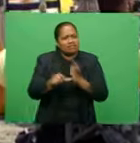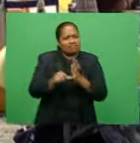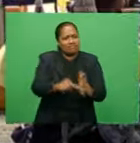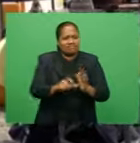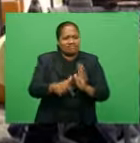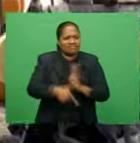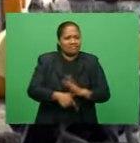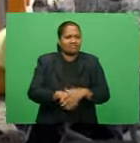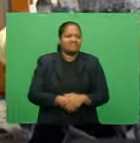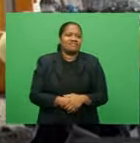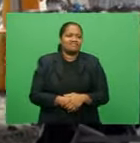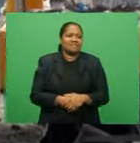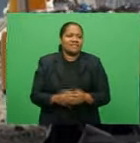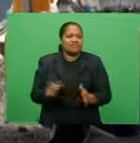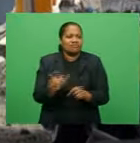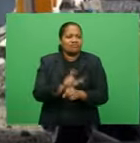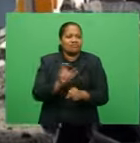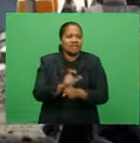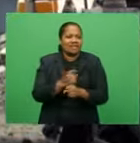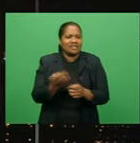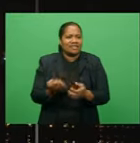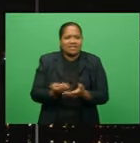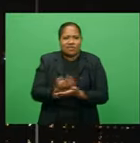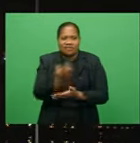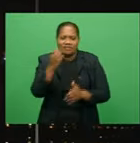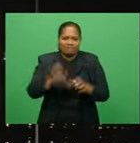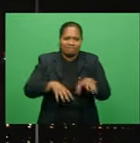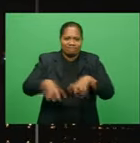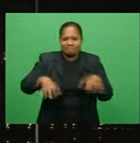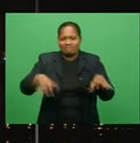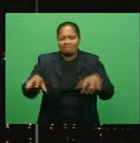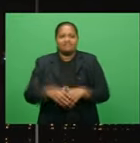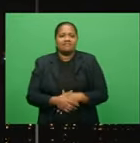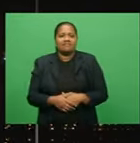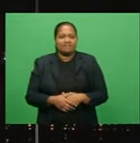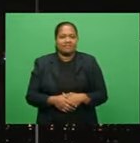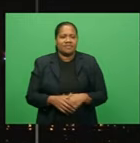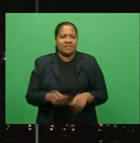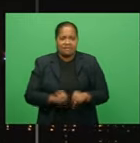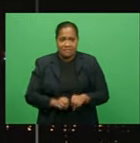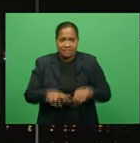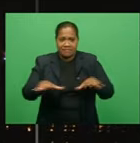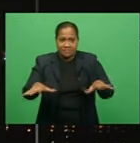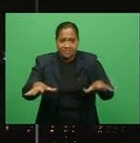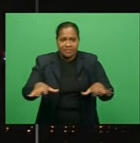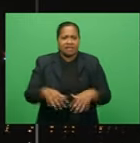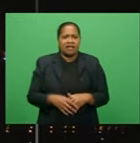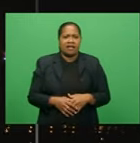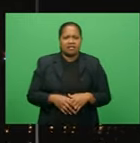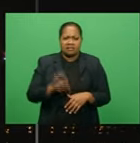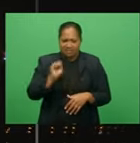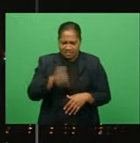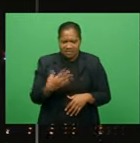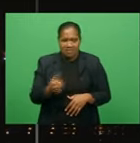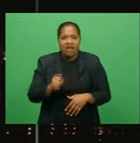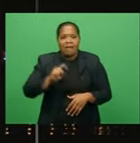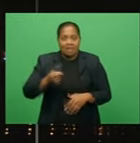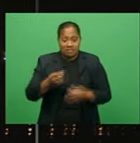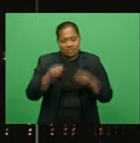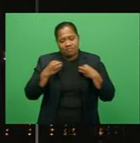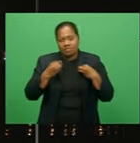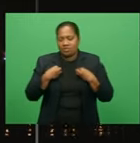activity. Koroi Tandolala, FBC News. Amidst the pandemic, businesses in Suva are flourishing during the festive season.